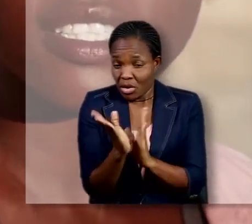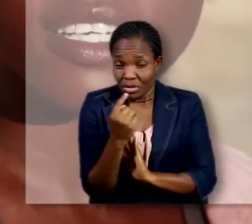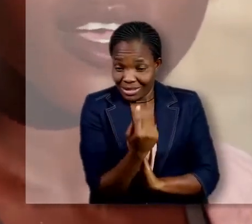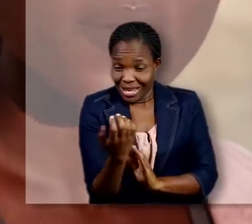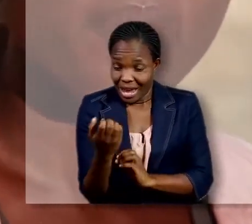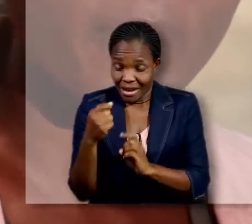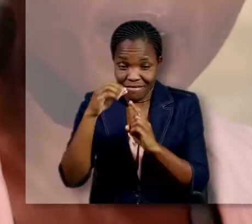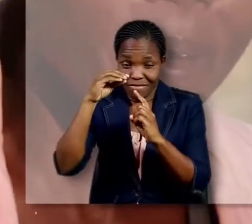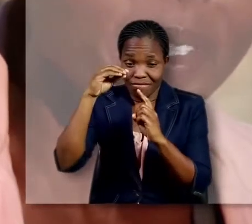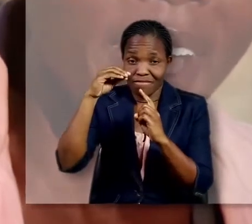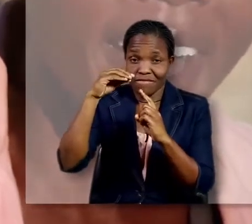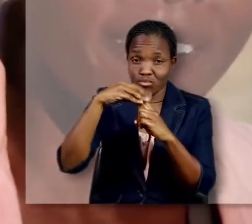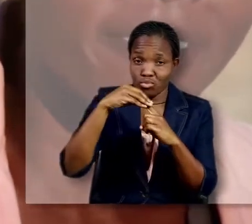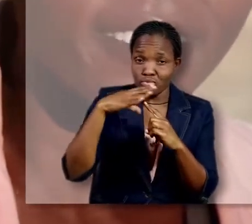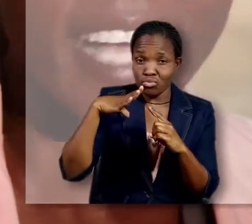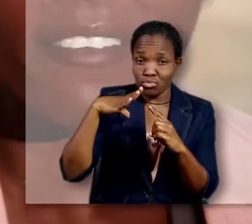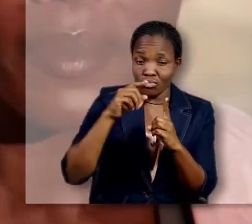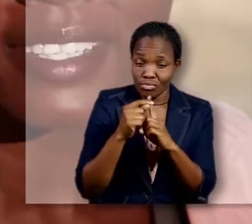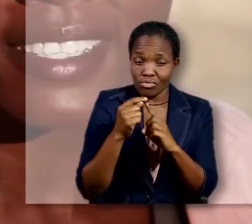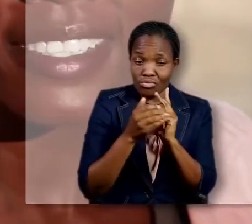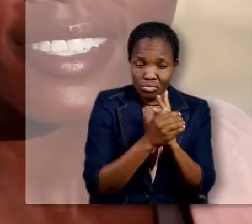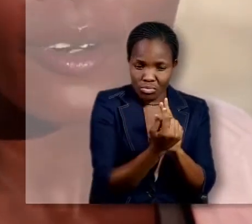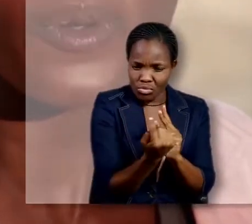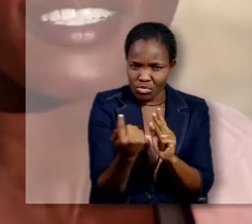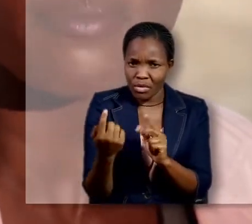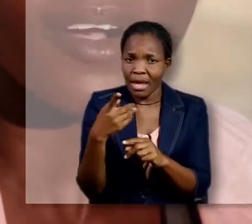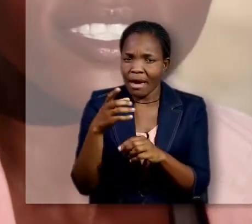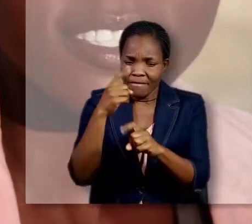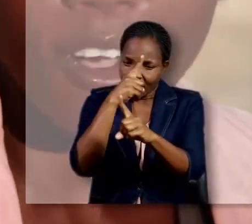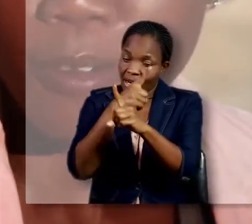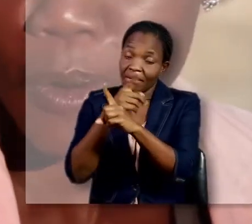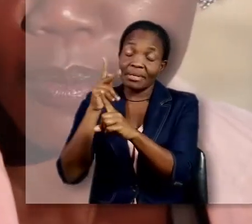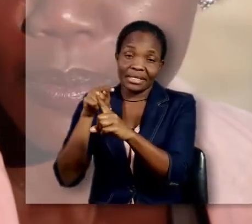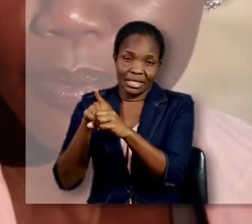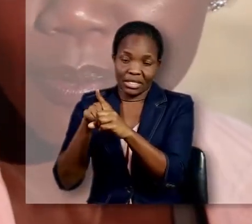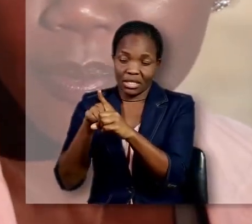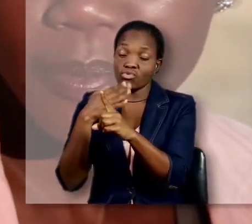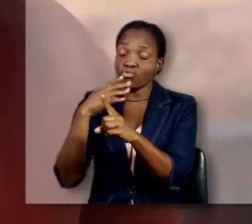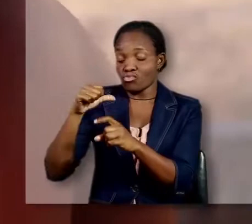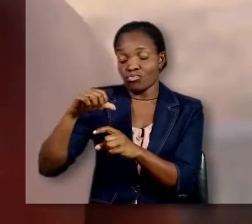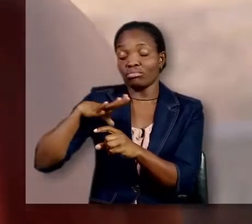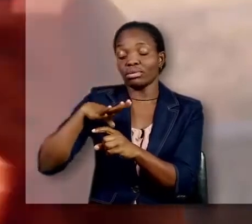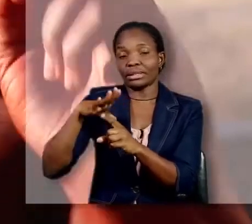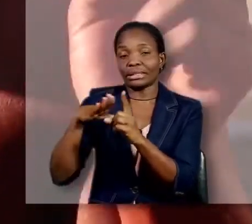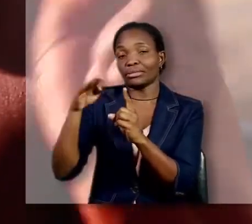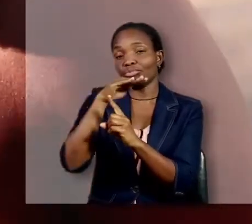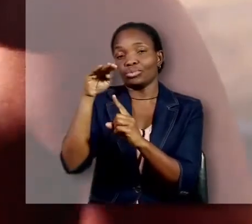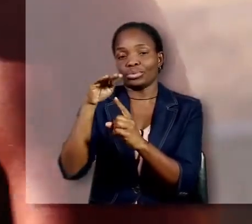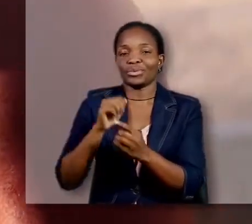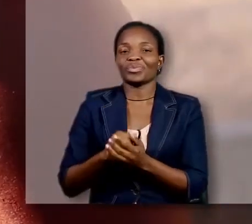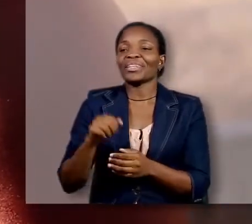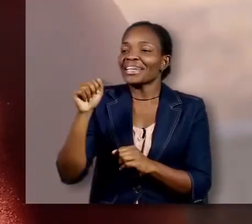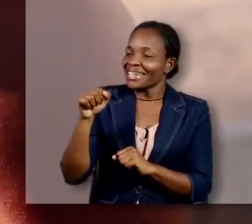leaders. But we also have government, who is the boss of whom? Oh yes, it gets